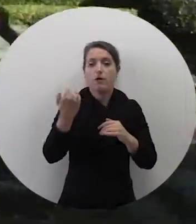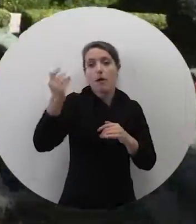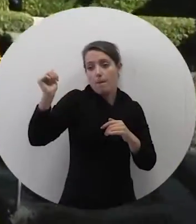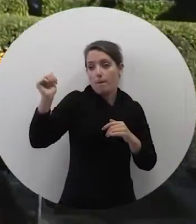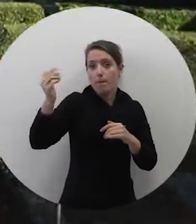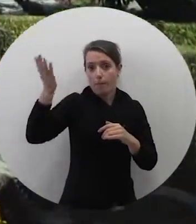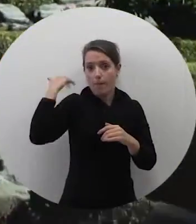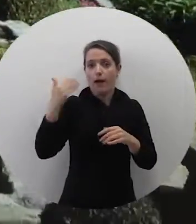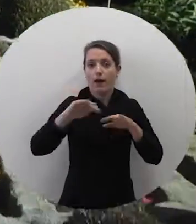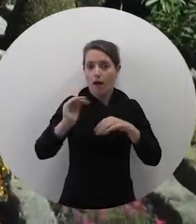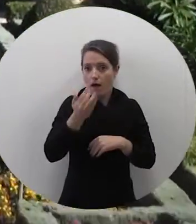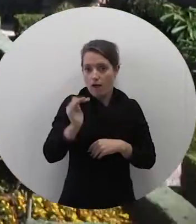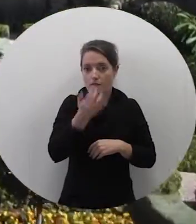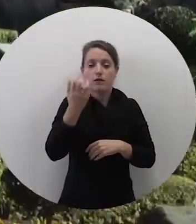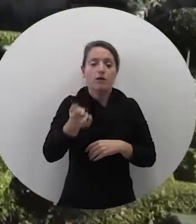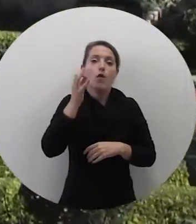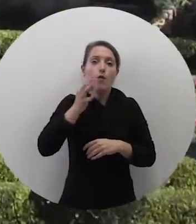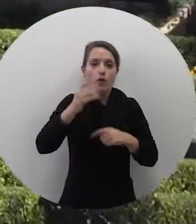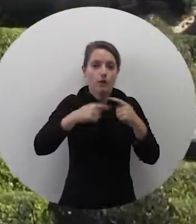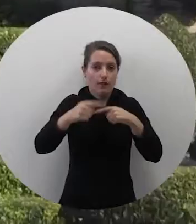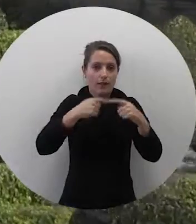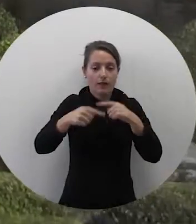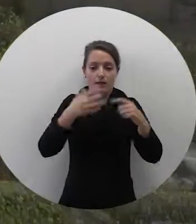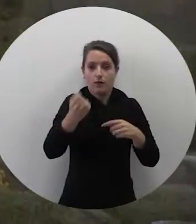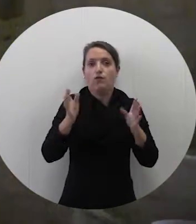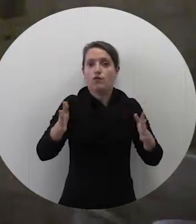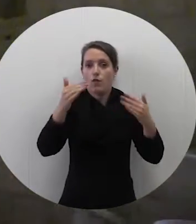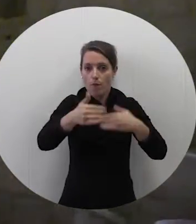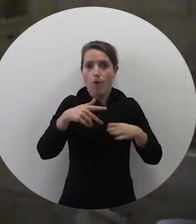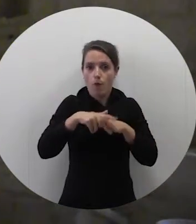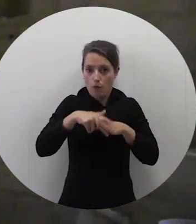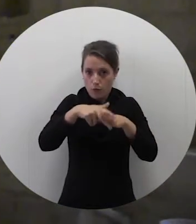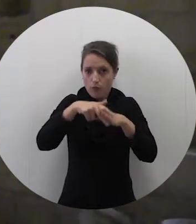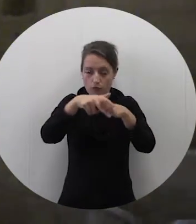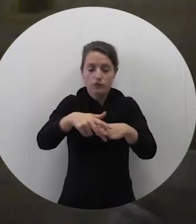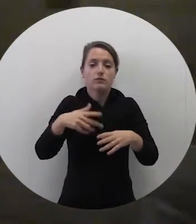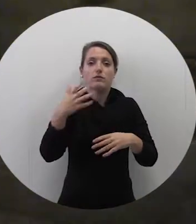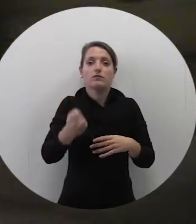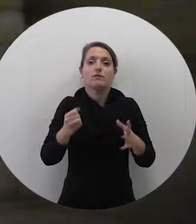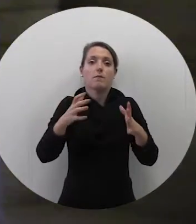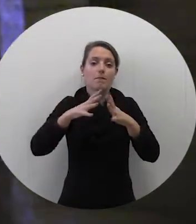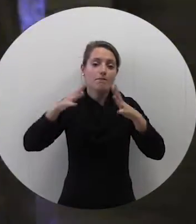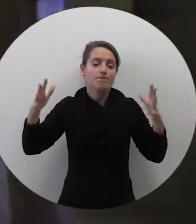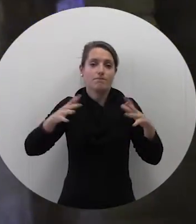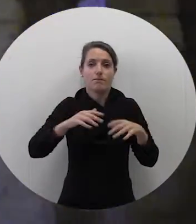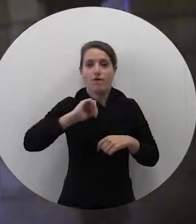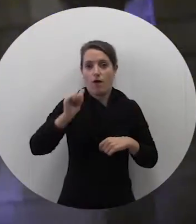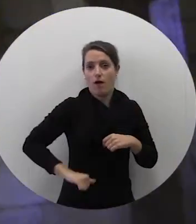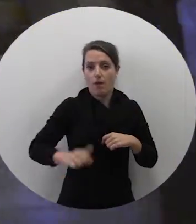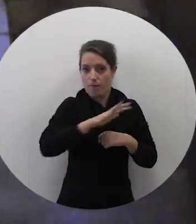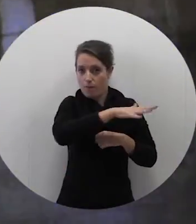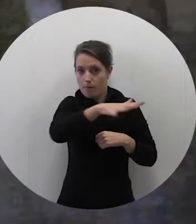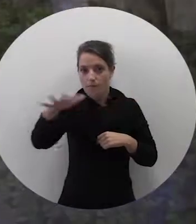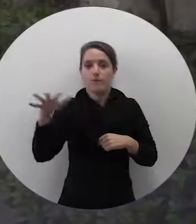back gardens, the villa is complete with a water wheel, coach room, stables and a